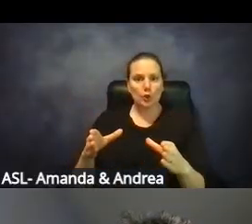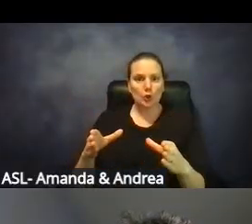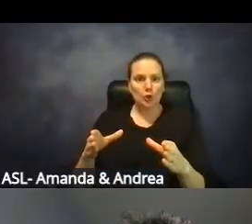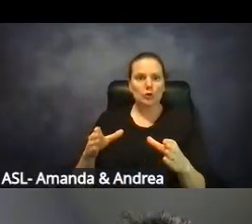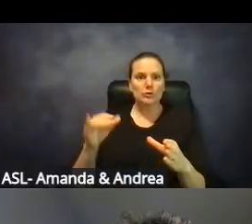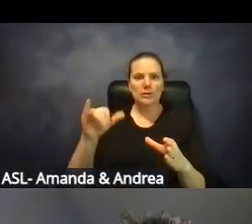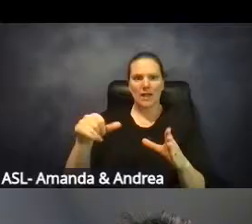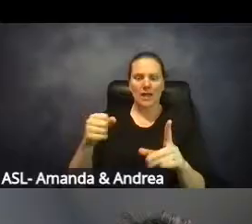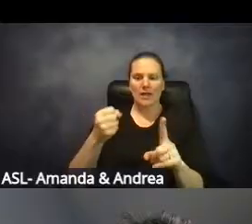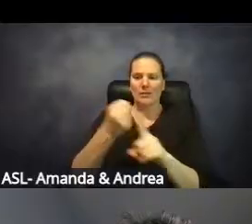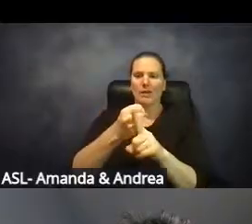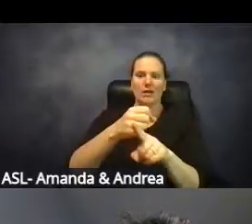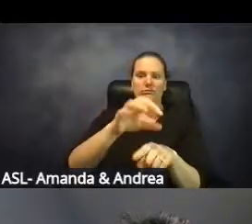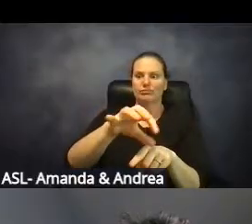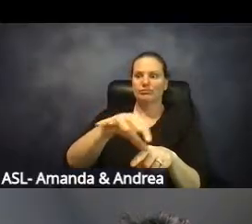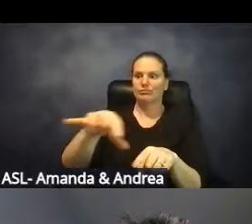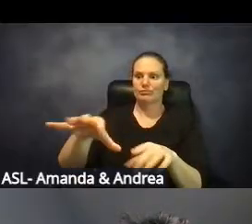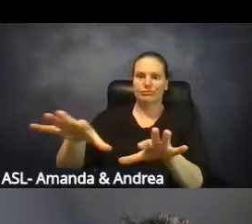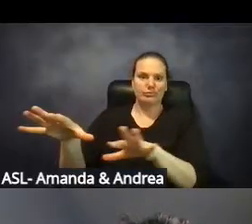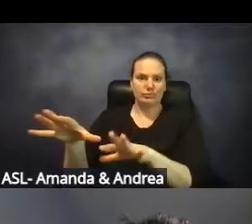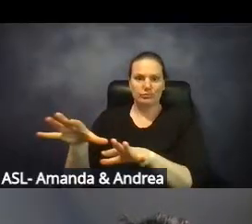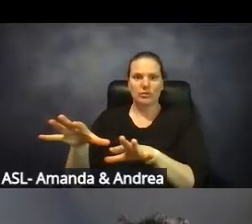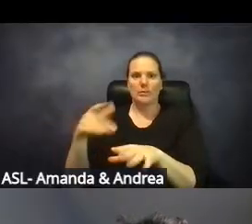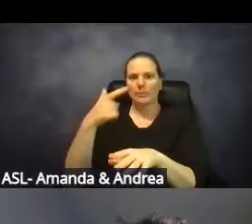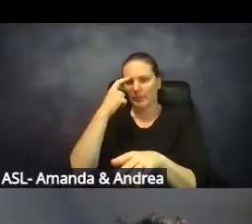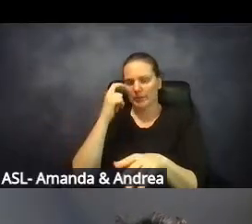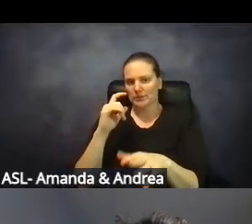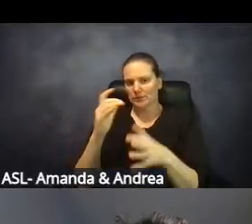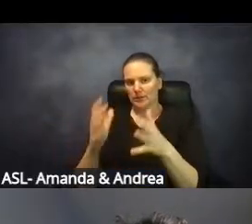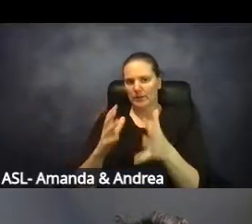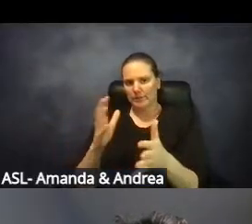were impacted because of